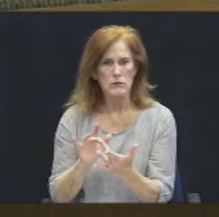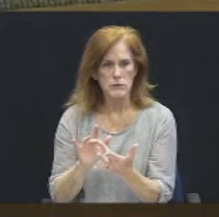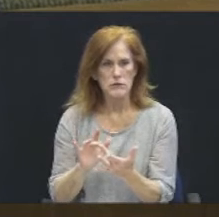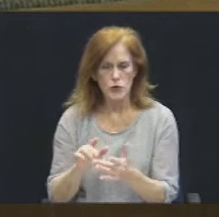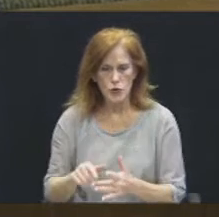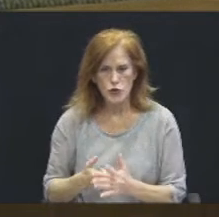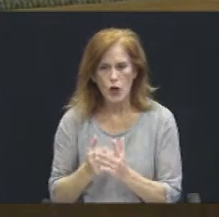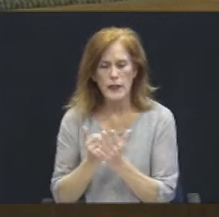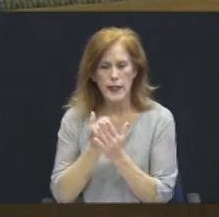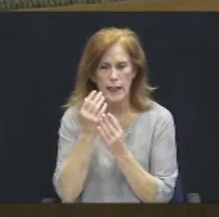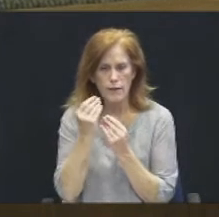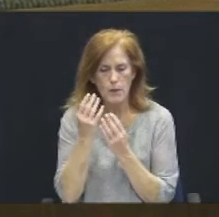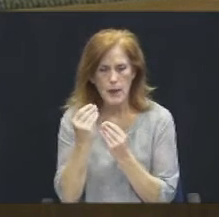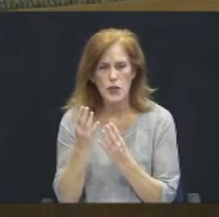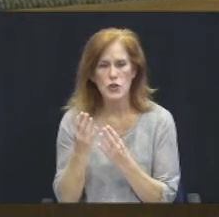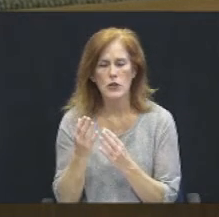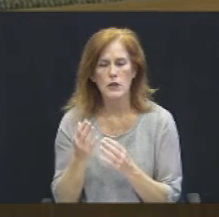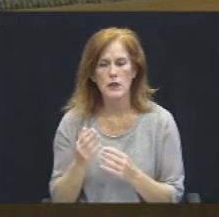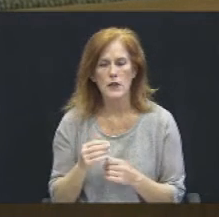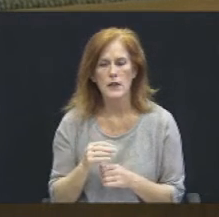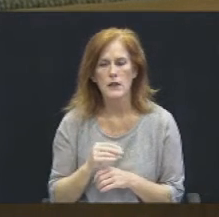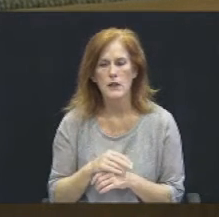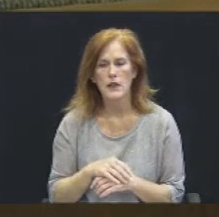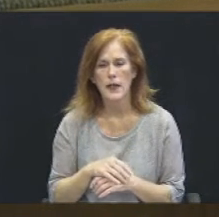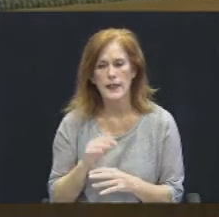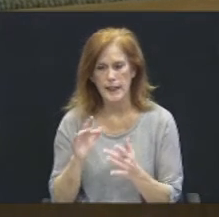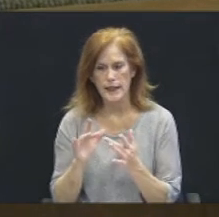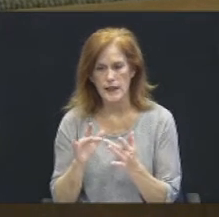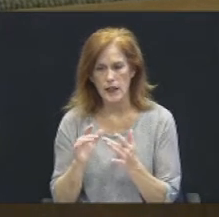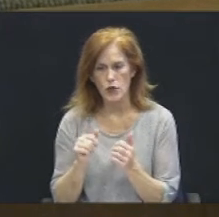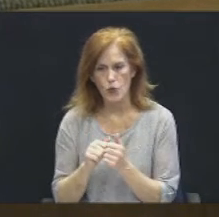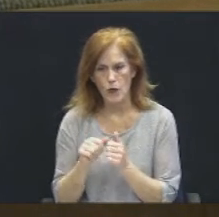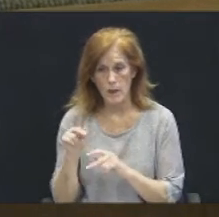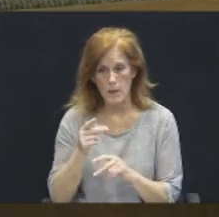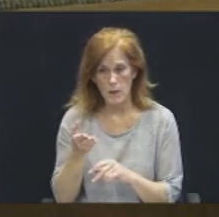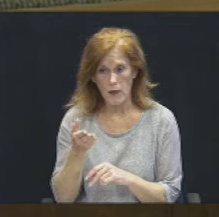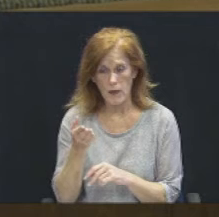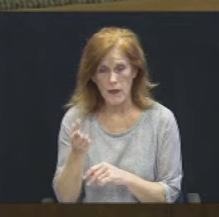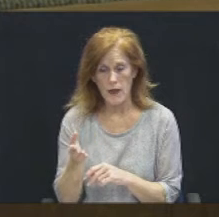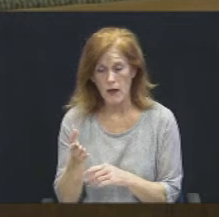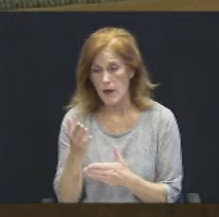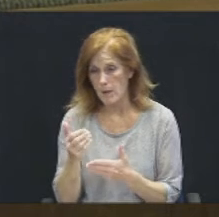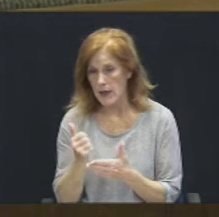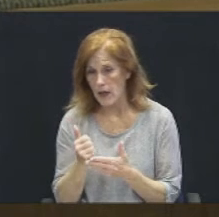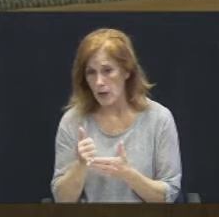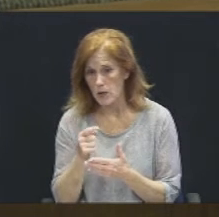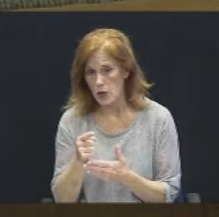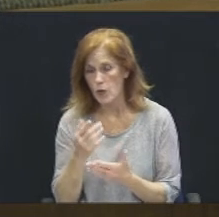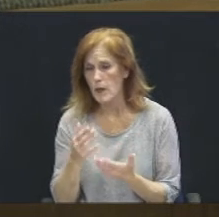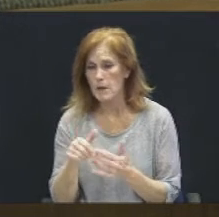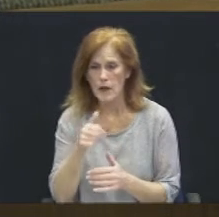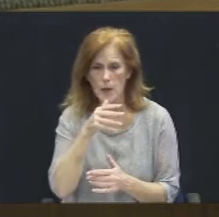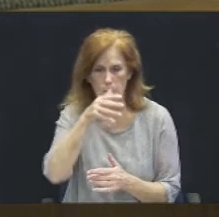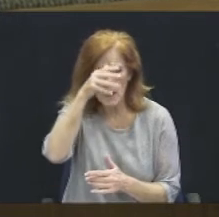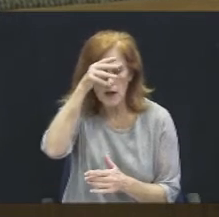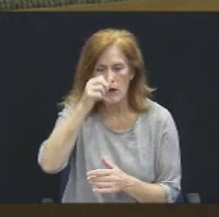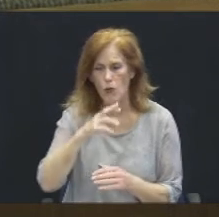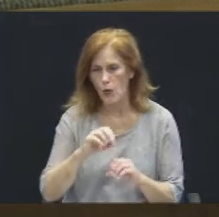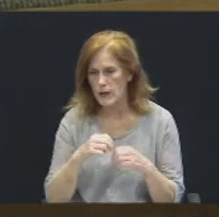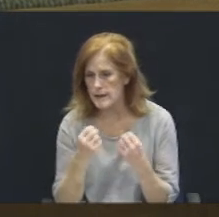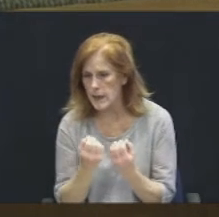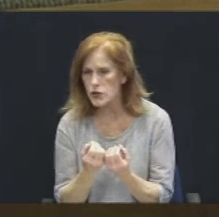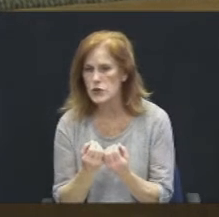started in terms of getting in touch with folks that can point you, whether it's another parent or an